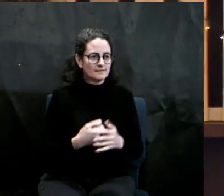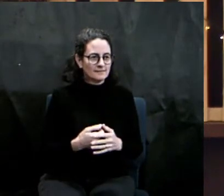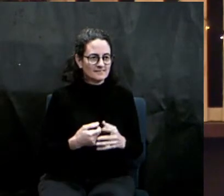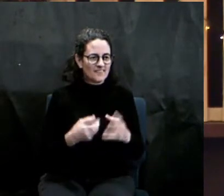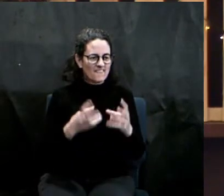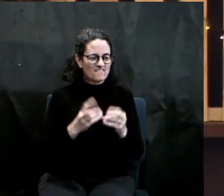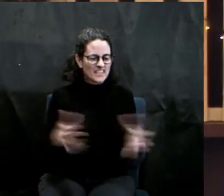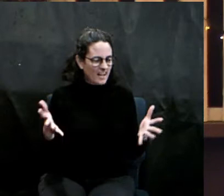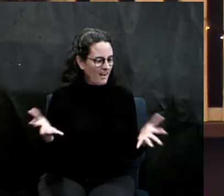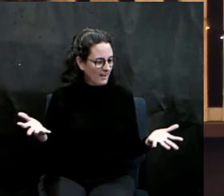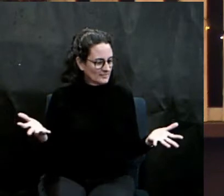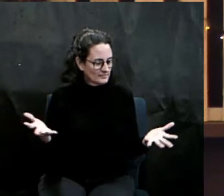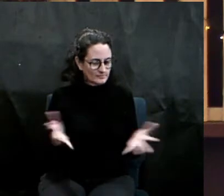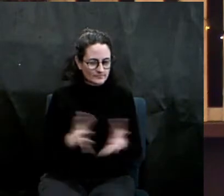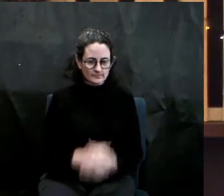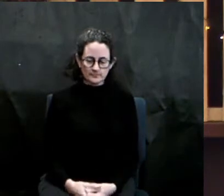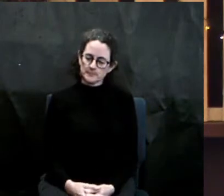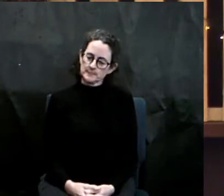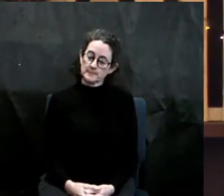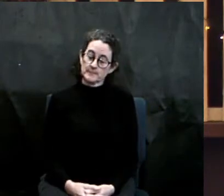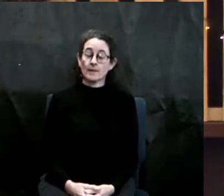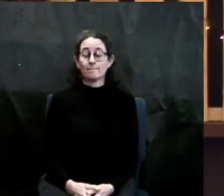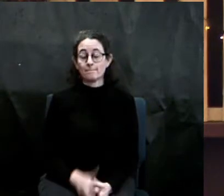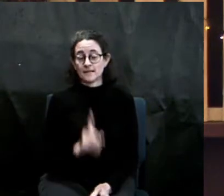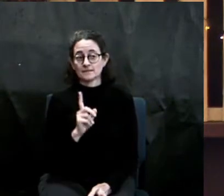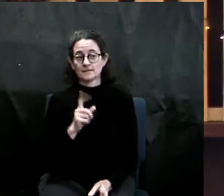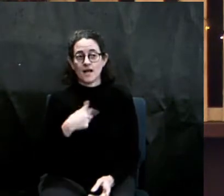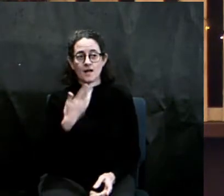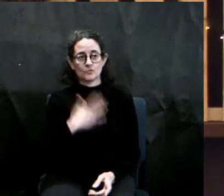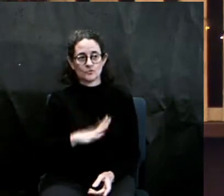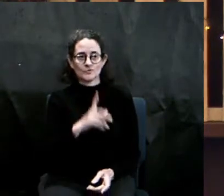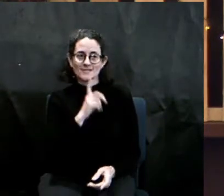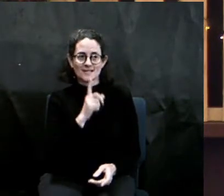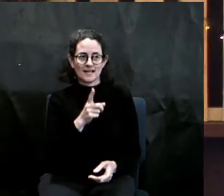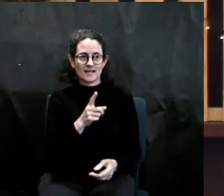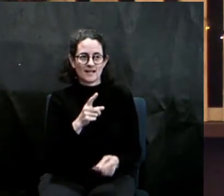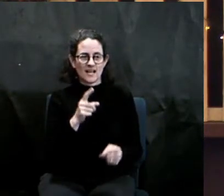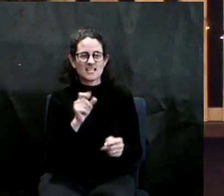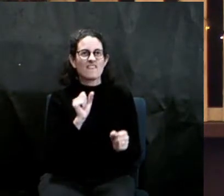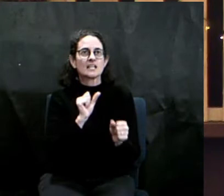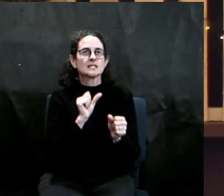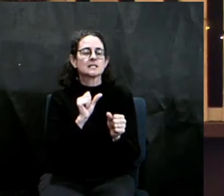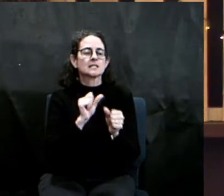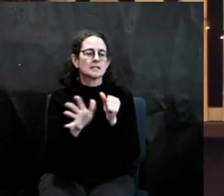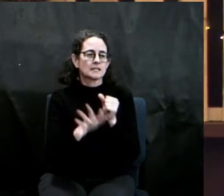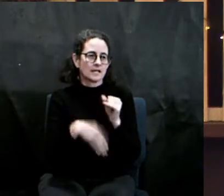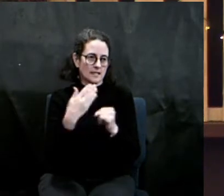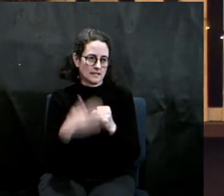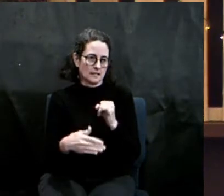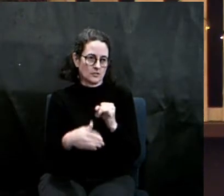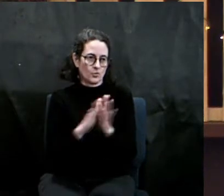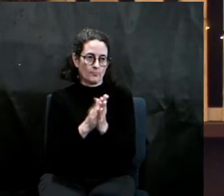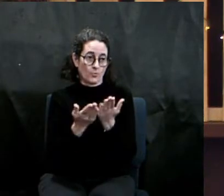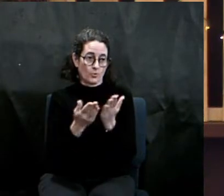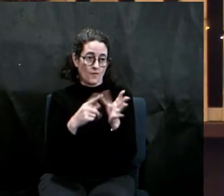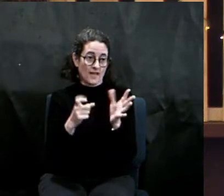But this morning, I want to suggest that this is a brilliant ending to the book of Acts. The